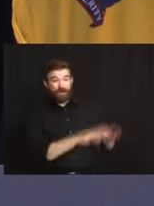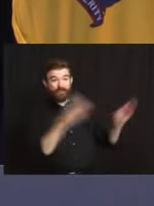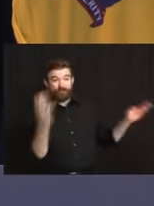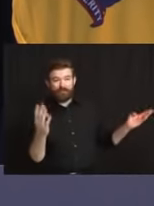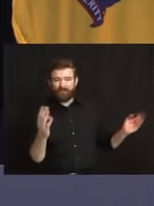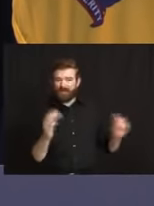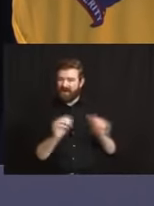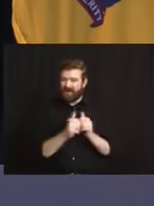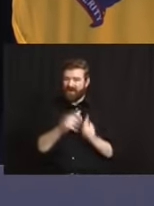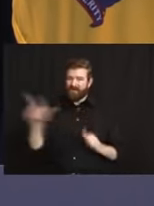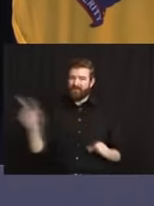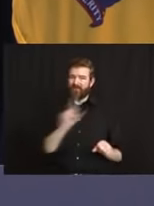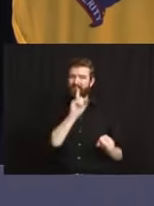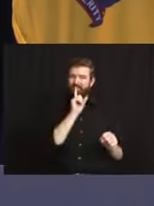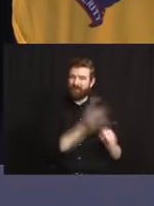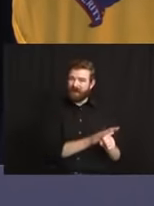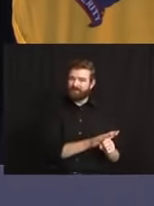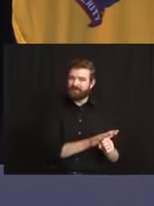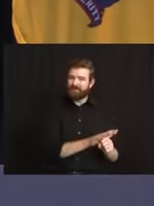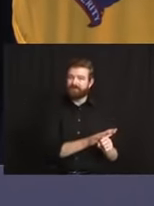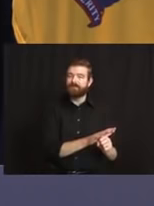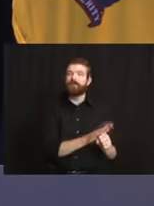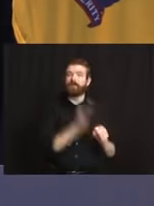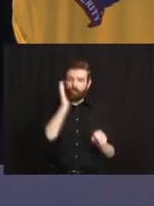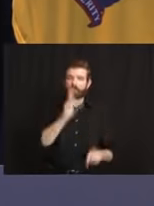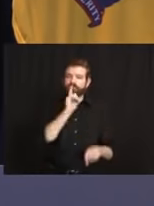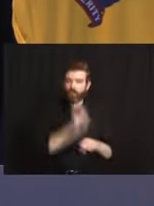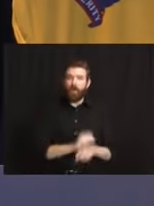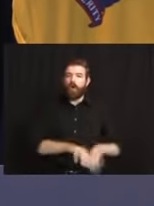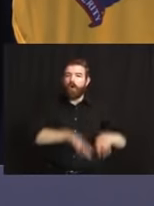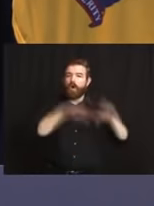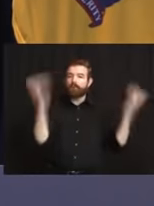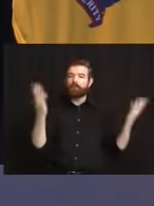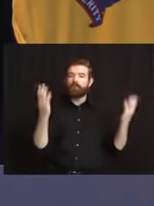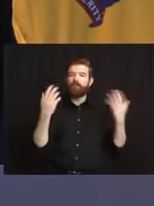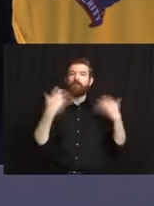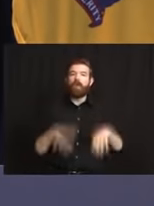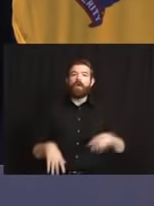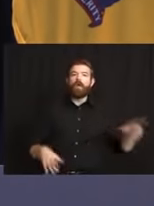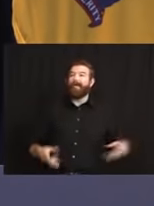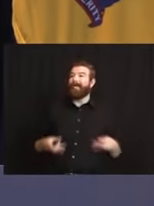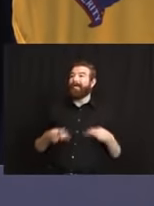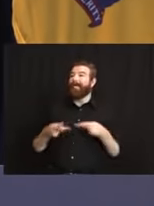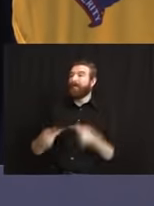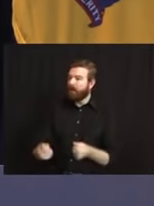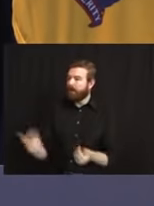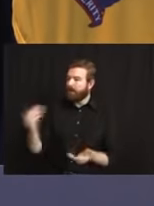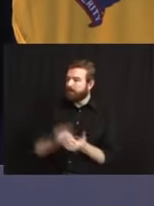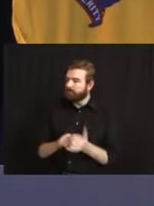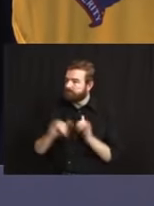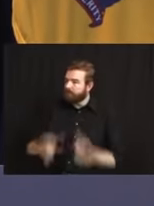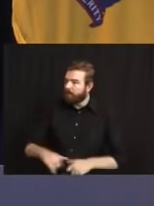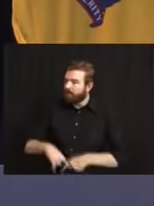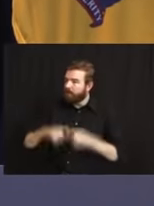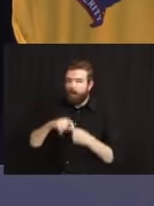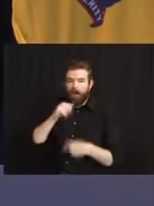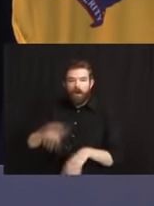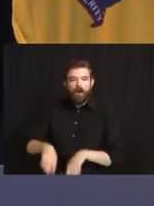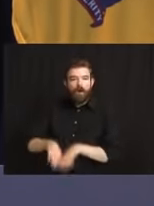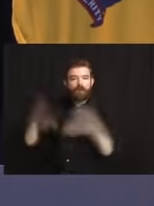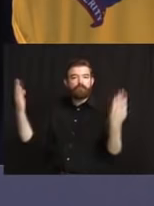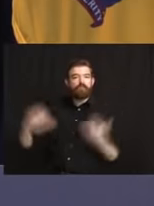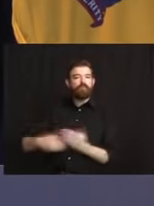again, thousands of dollars in preparation to reopen? And also, what's the difference between a barbershop or